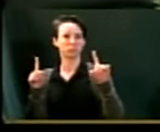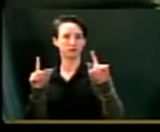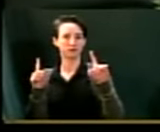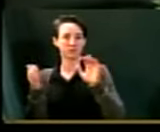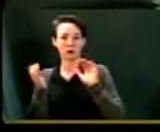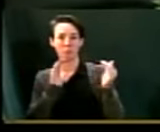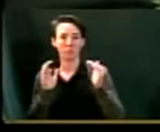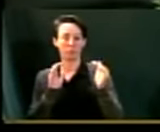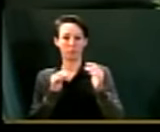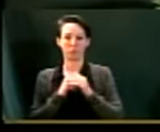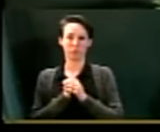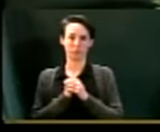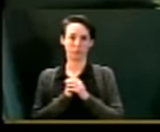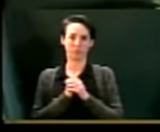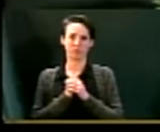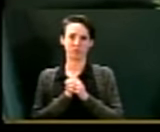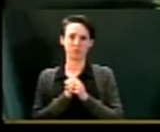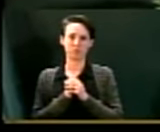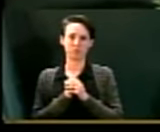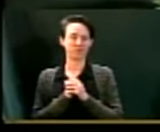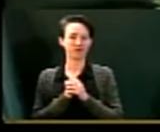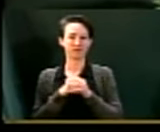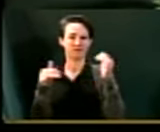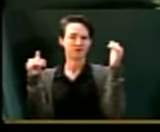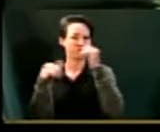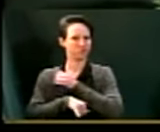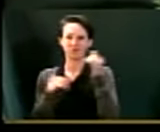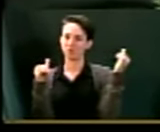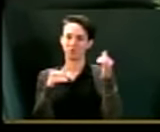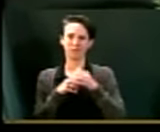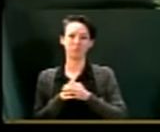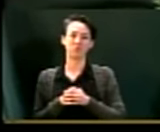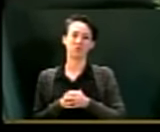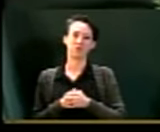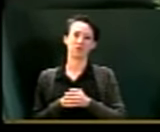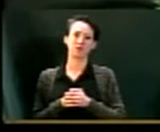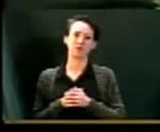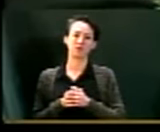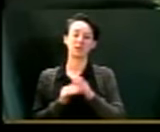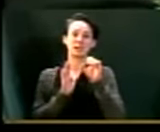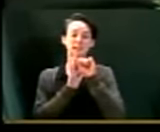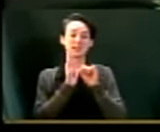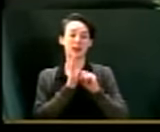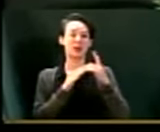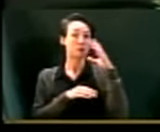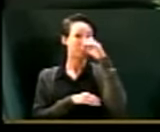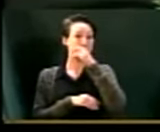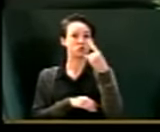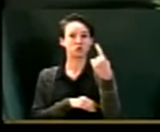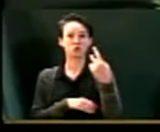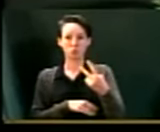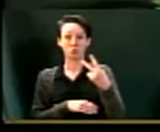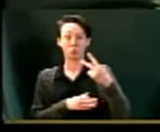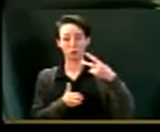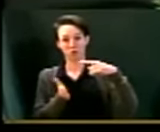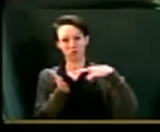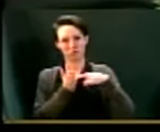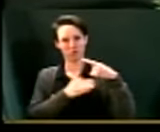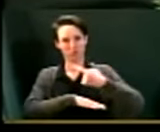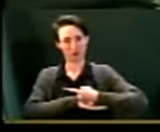work. That's ridiculous. The state missed two deadlines to return scores and